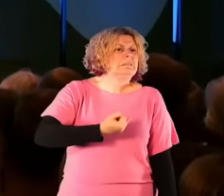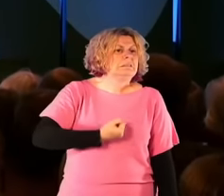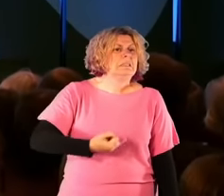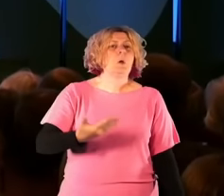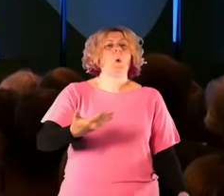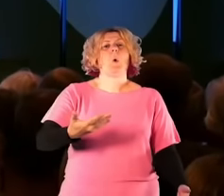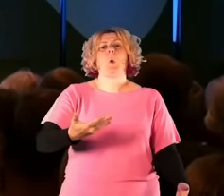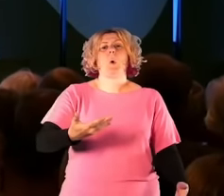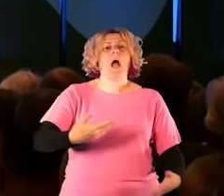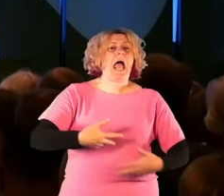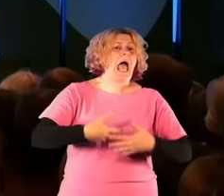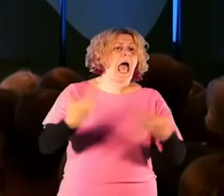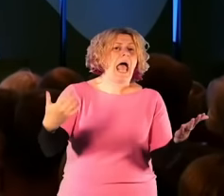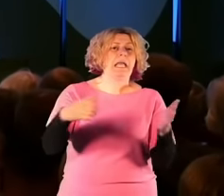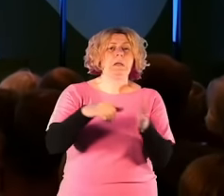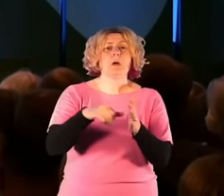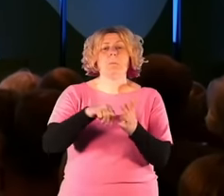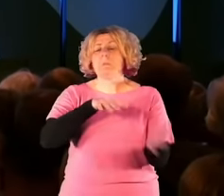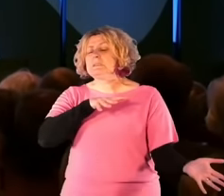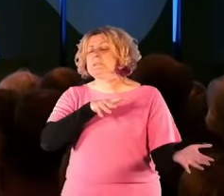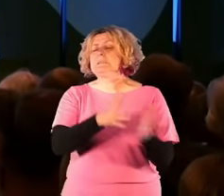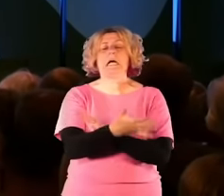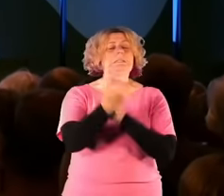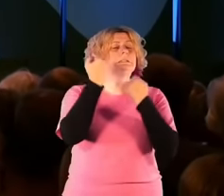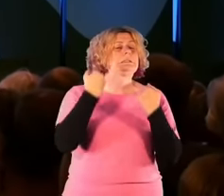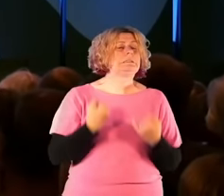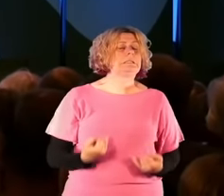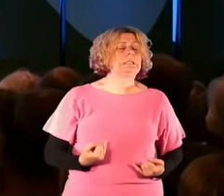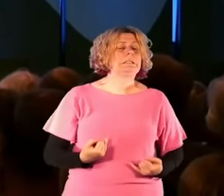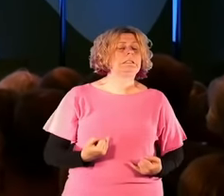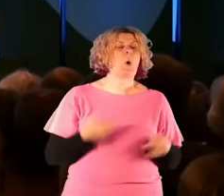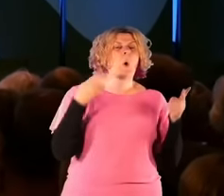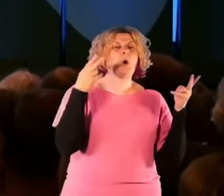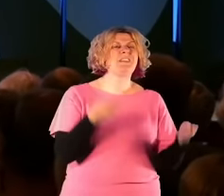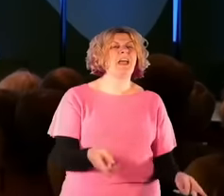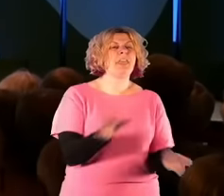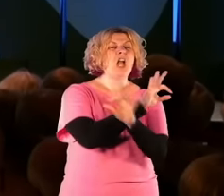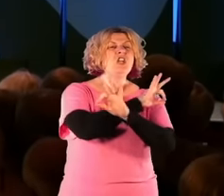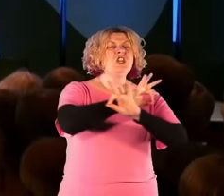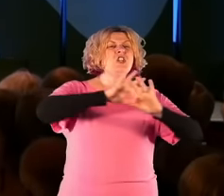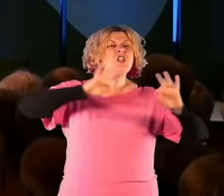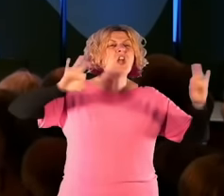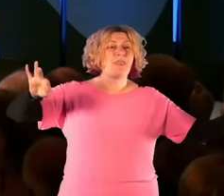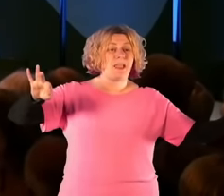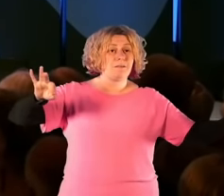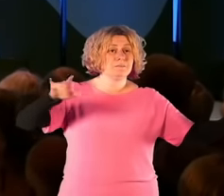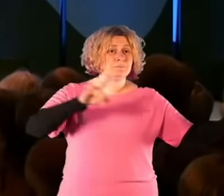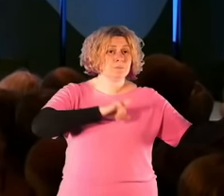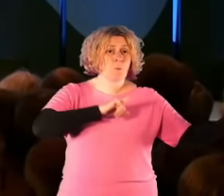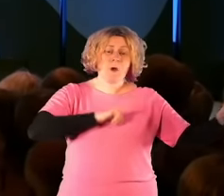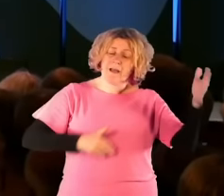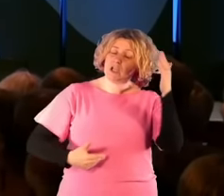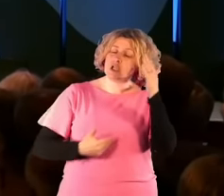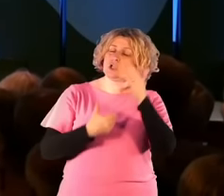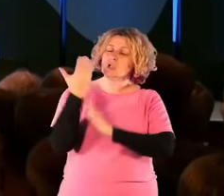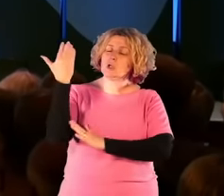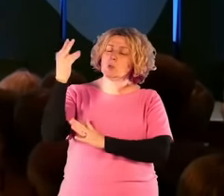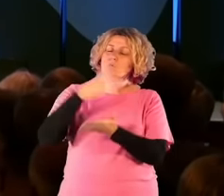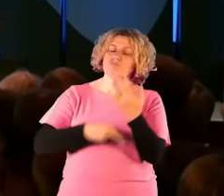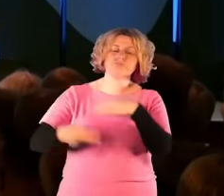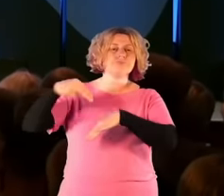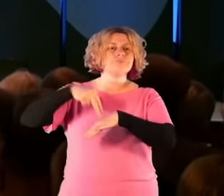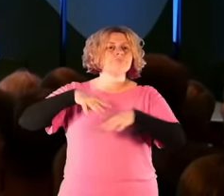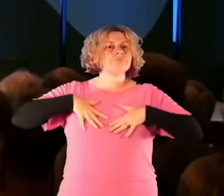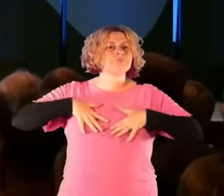schizophrenia or disaster or disease or death. In new resurrection bodies,